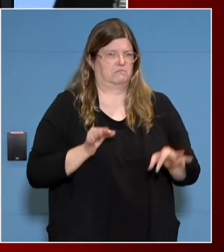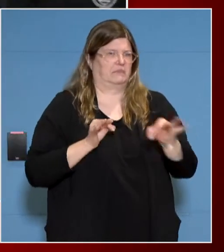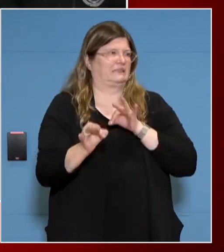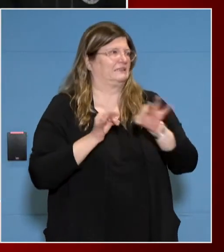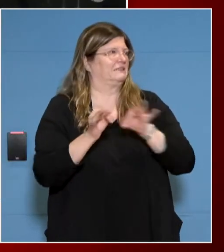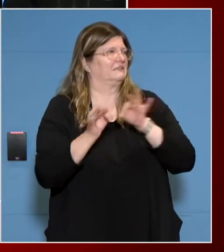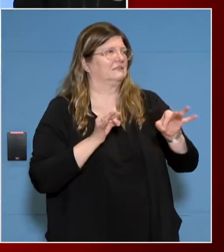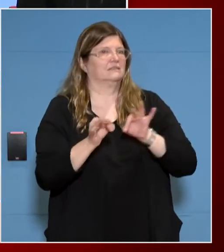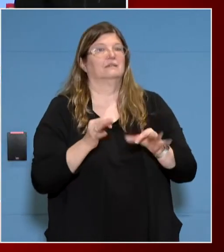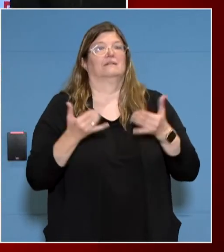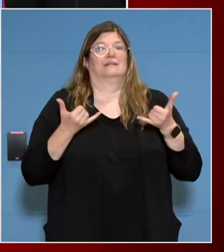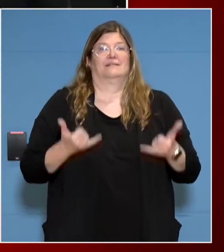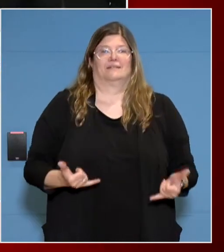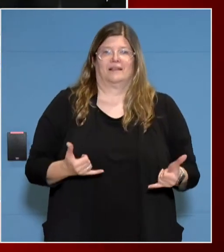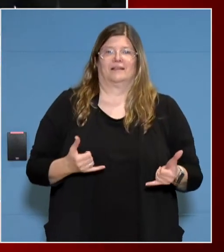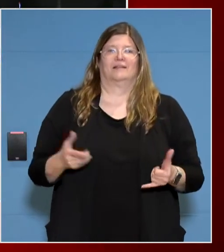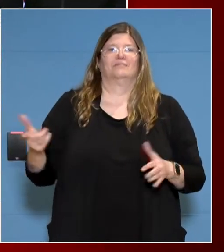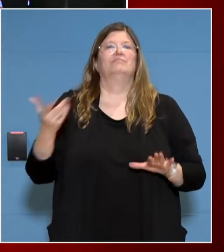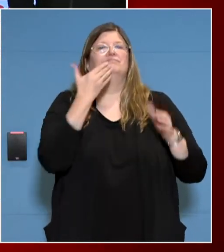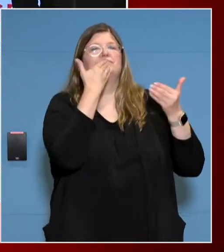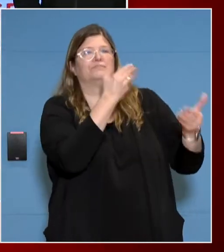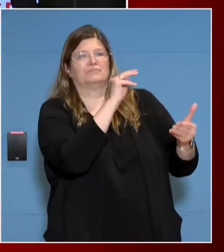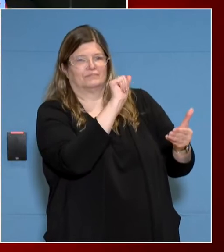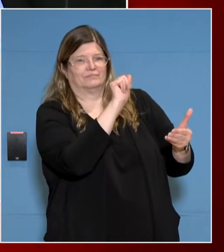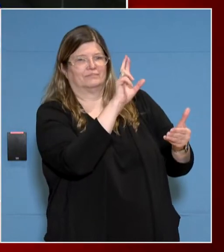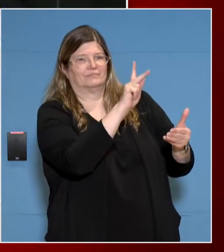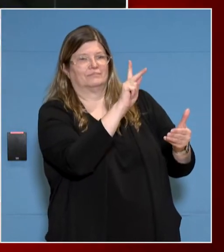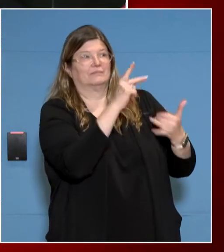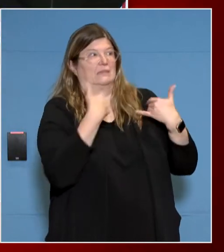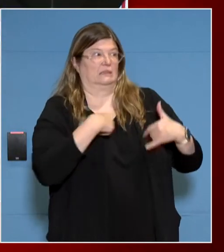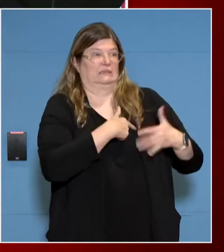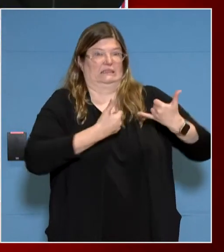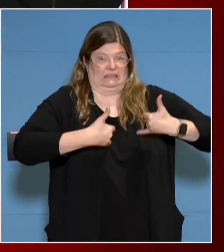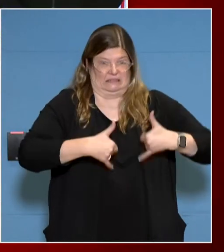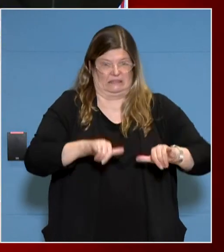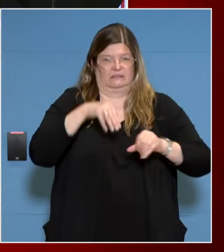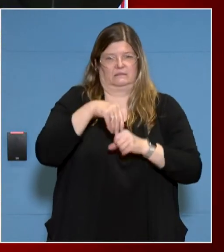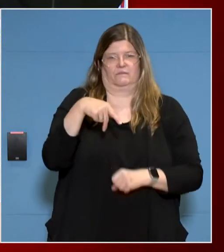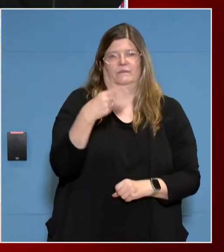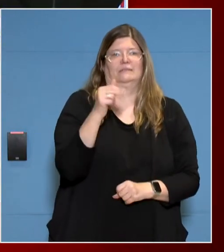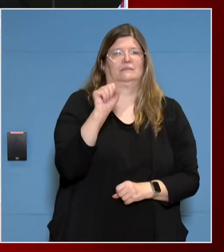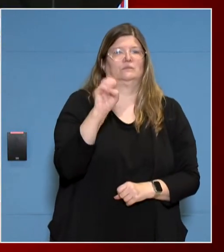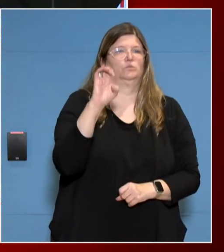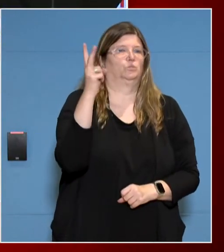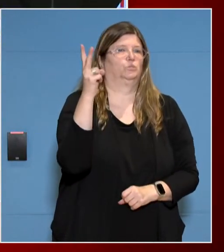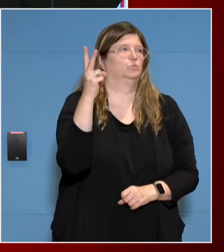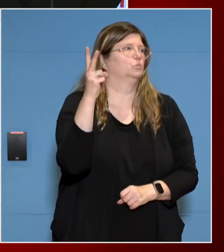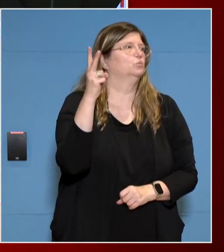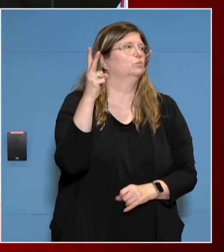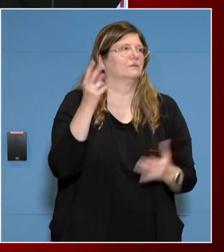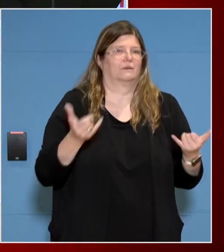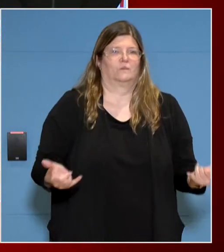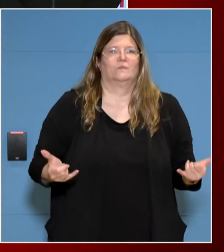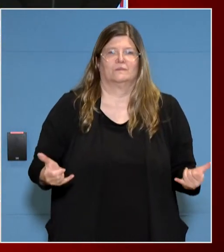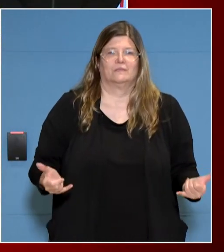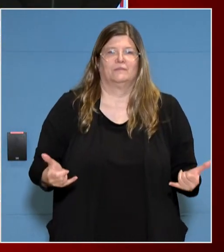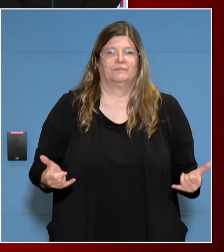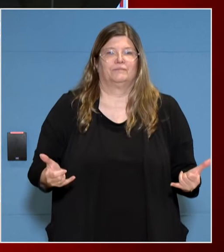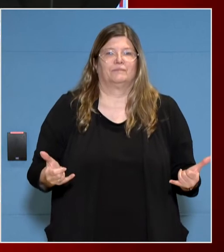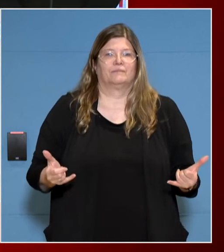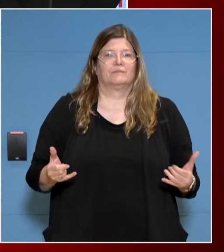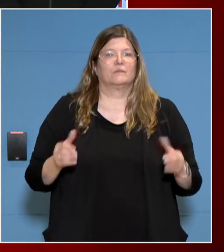Sure, Mark. We are still in phase 2, and as has been our posture, we do not provide timelines as to when we